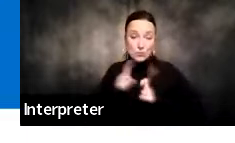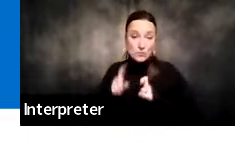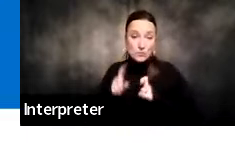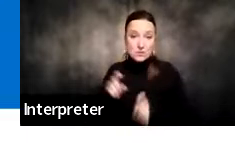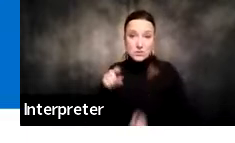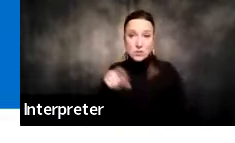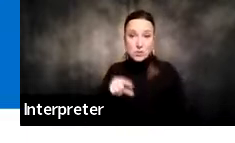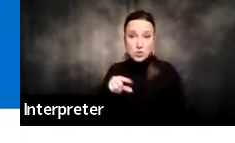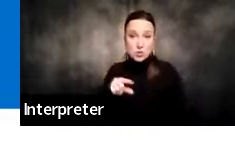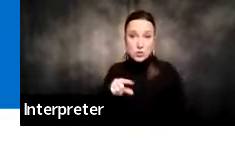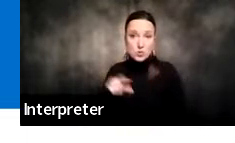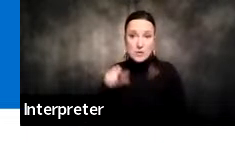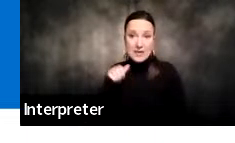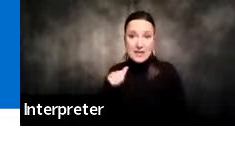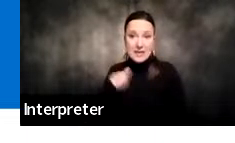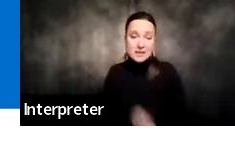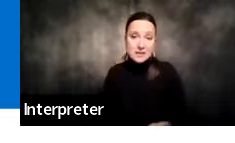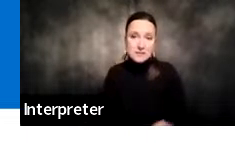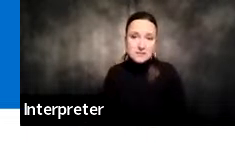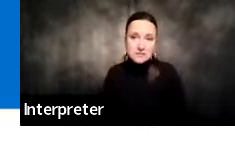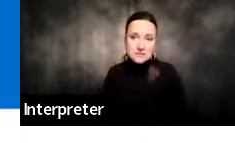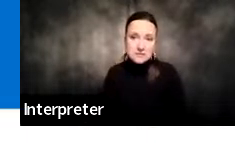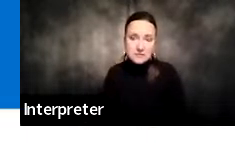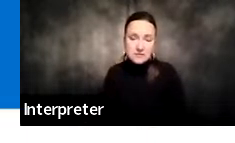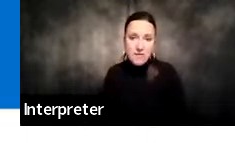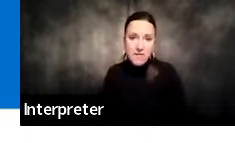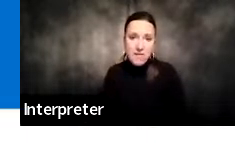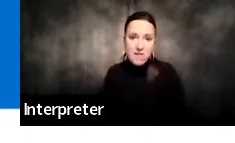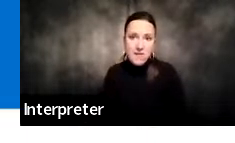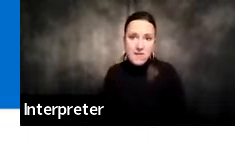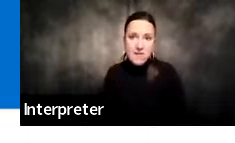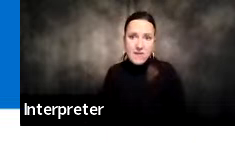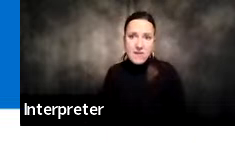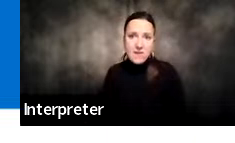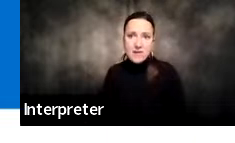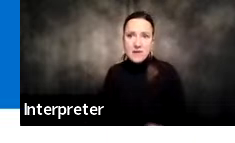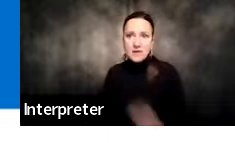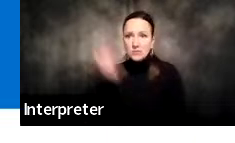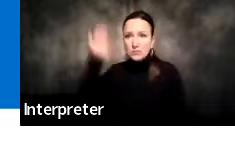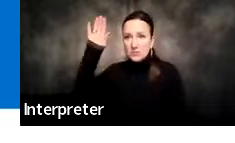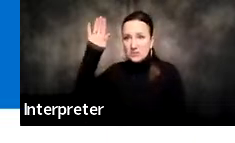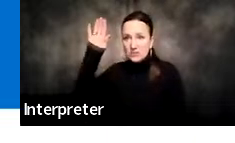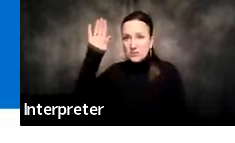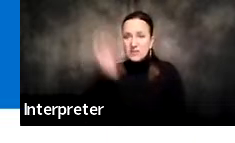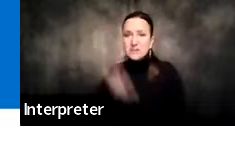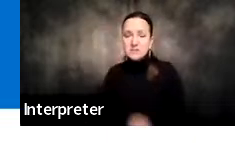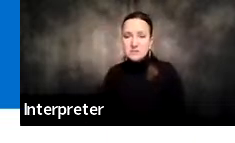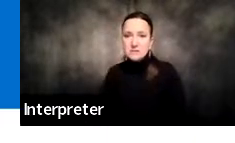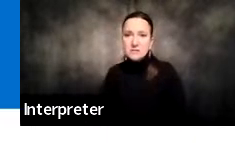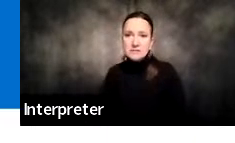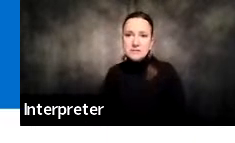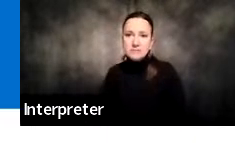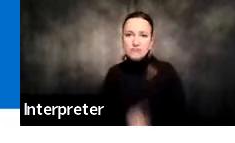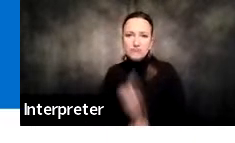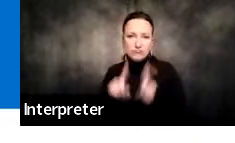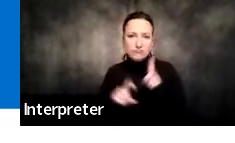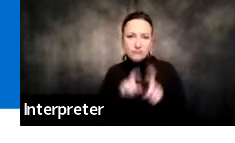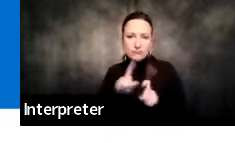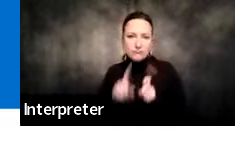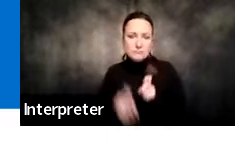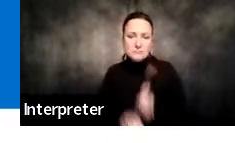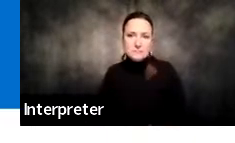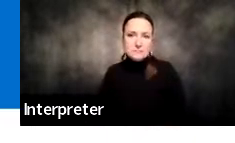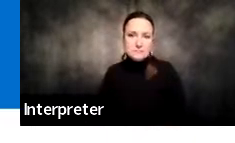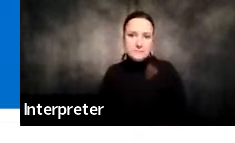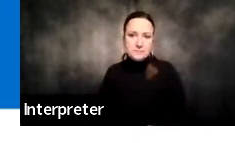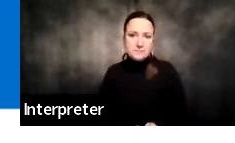in regards to this specific presentation, as well as commissioners to raise their hands to be called on to ask questions on this project. A